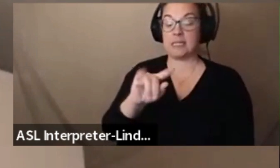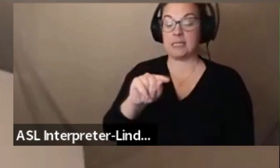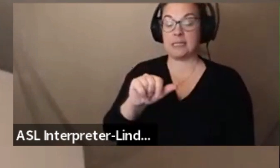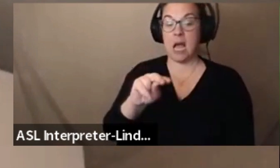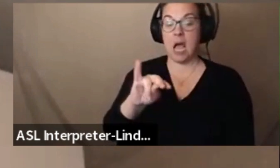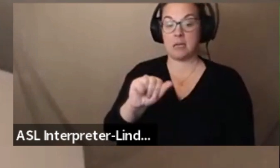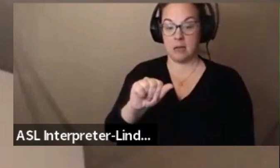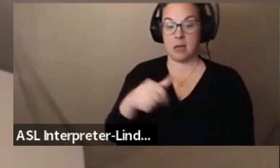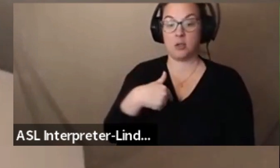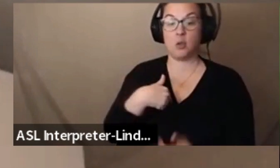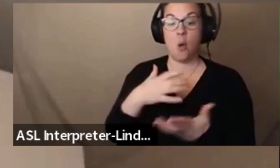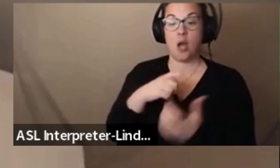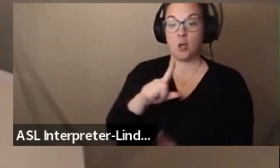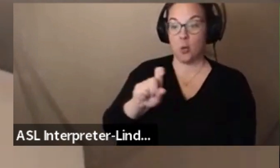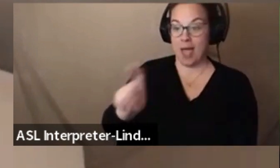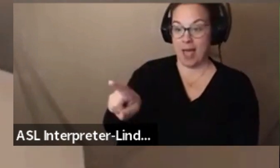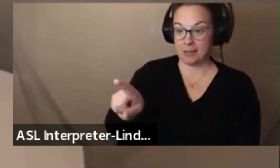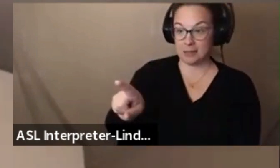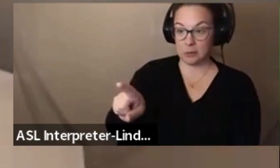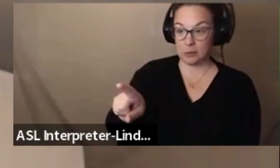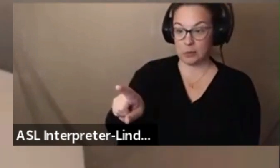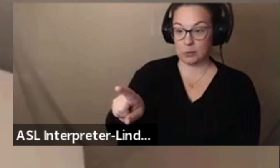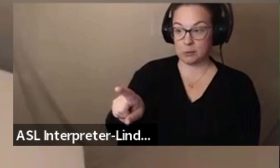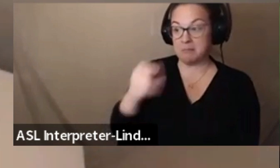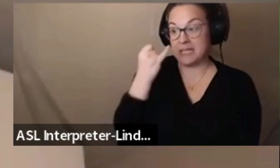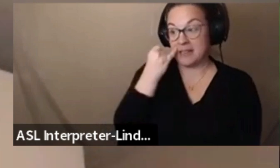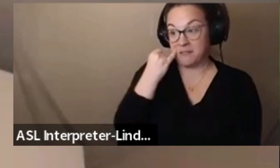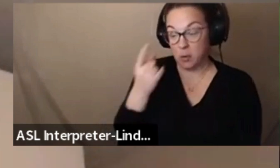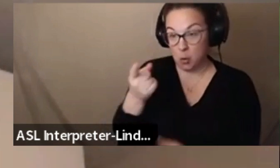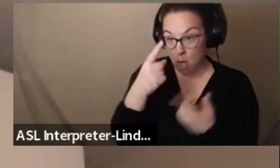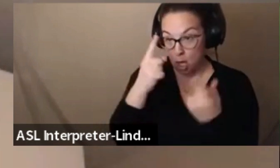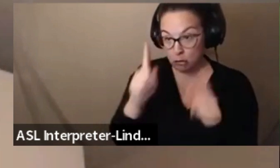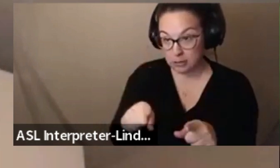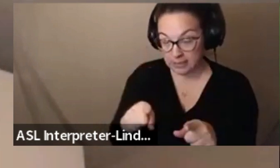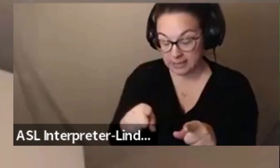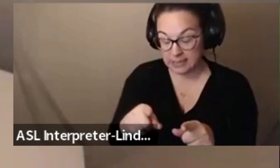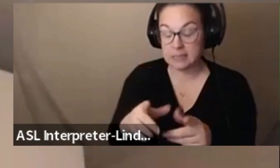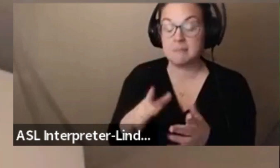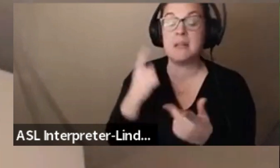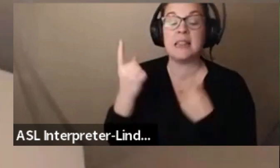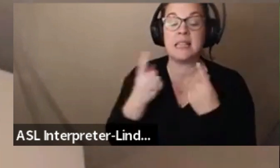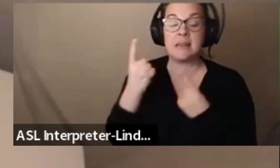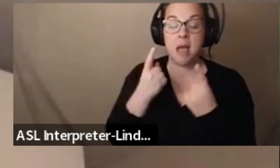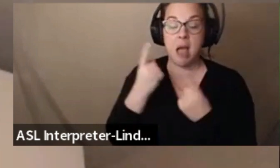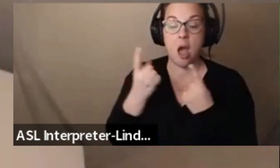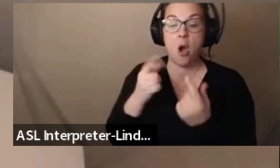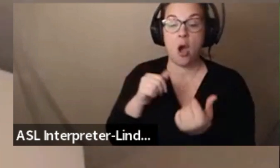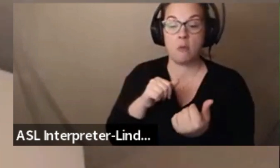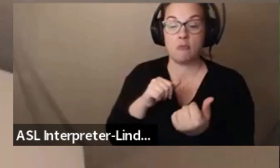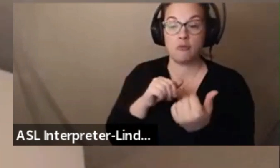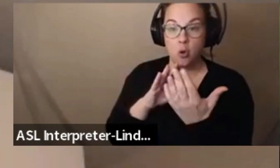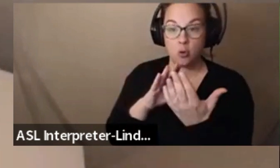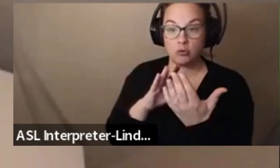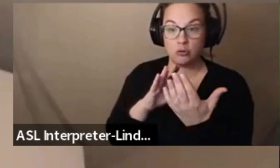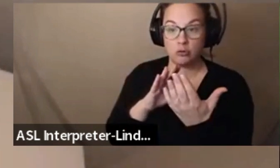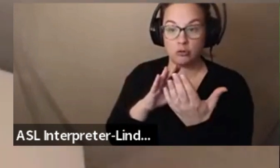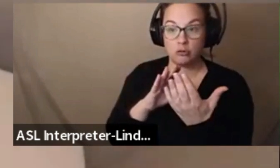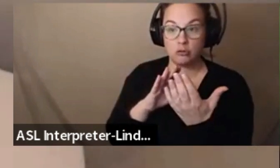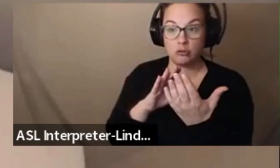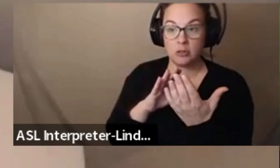Titania, and I wanted to ask you if you would agree that the